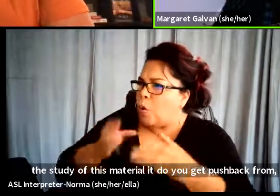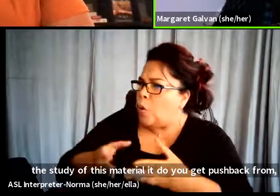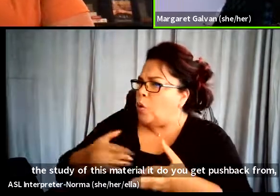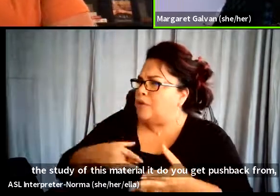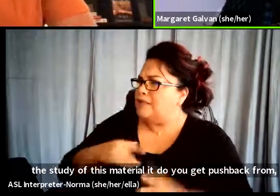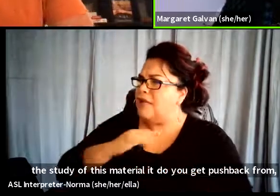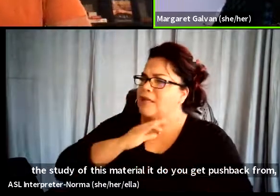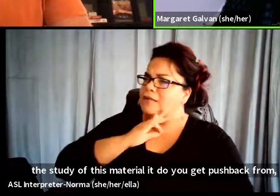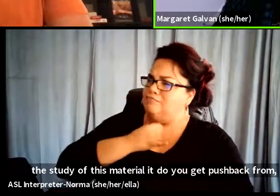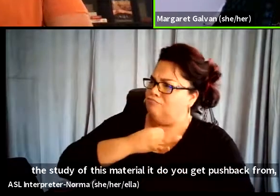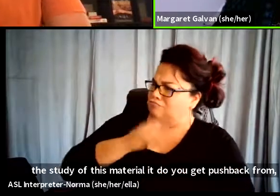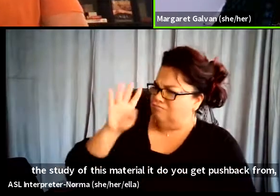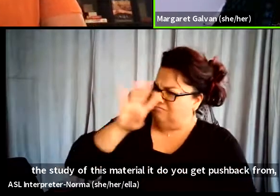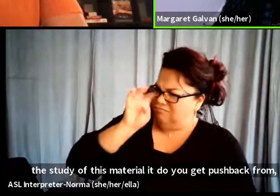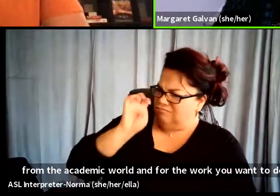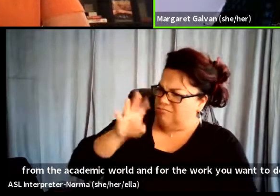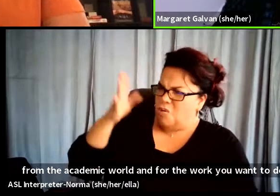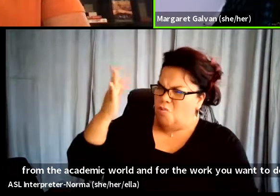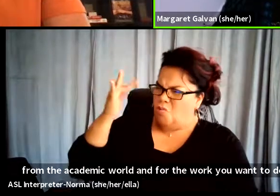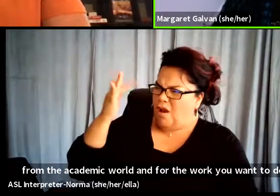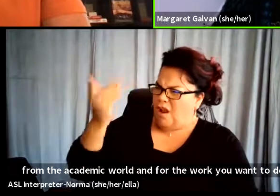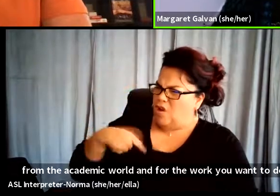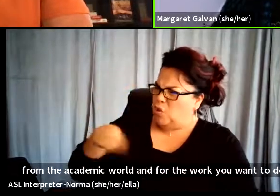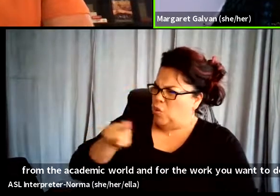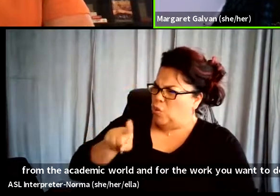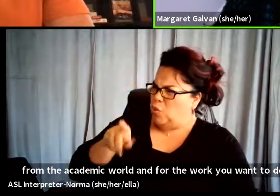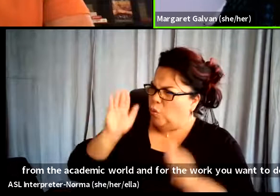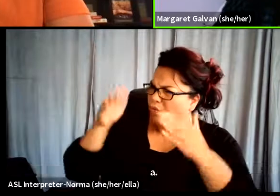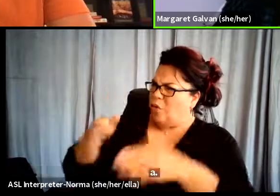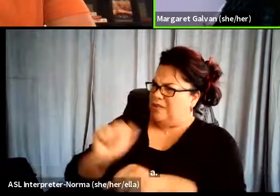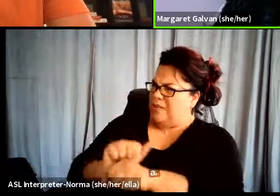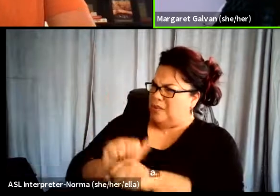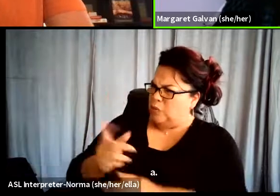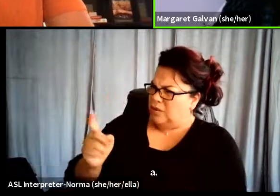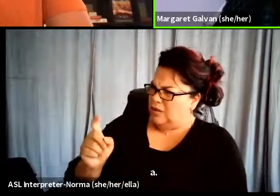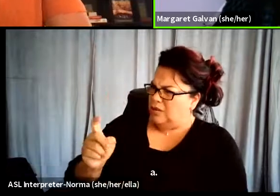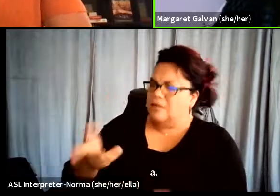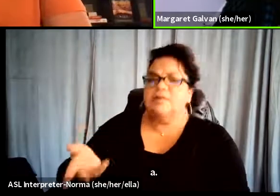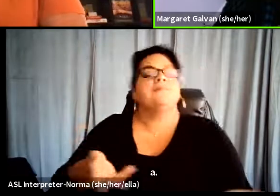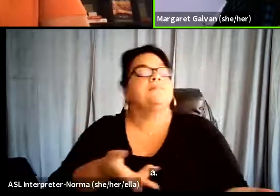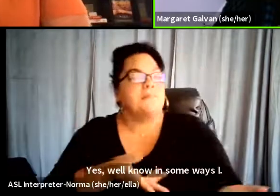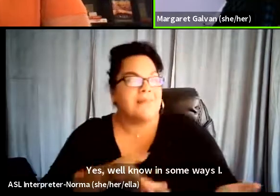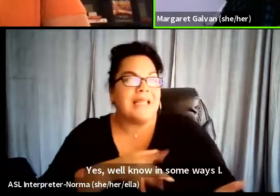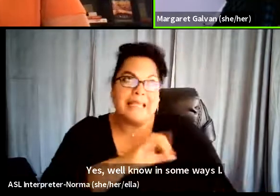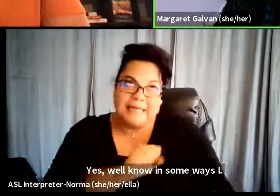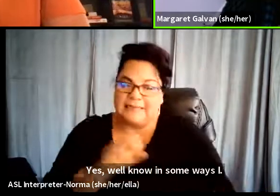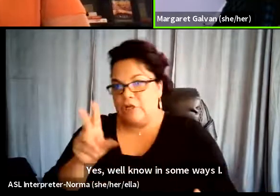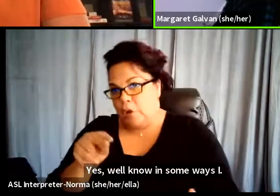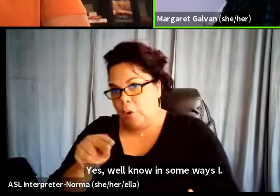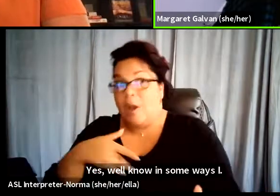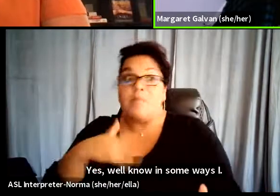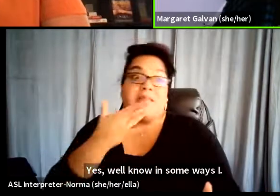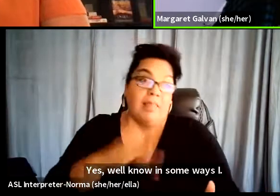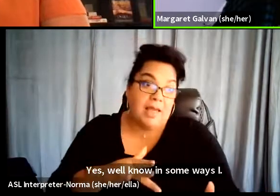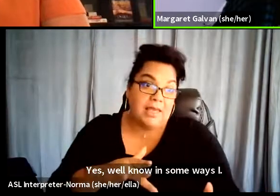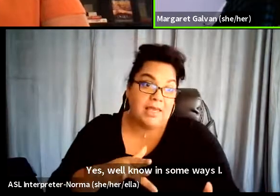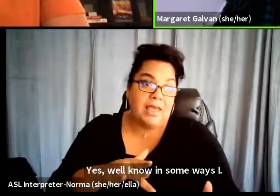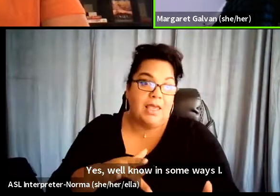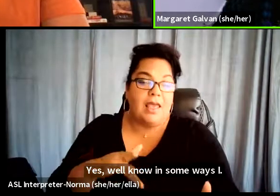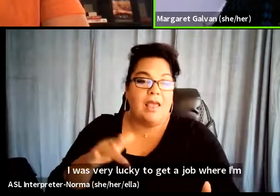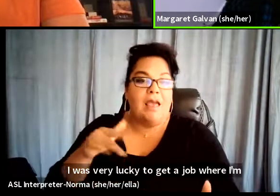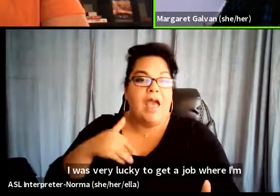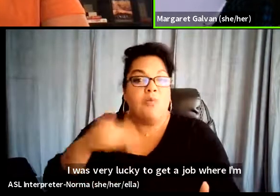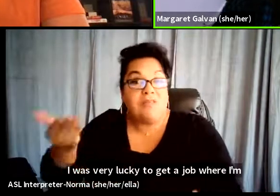Um, I, yes. Well, no, in some ways I was very lucky to get a job where, um,